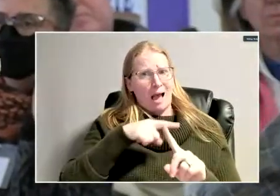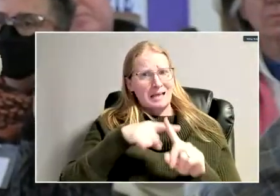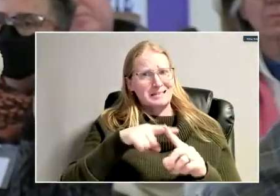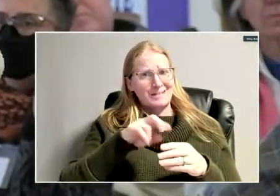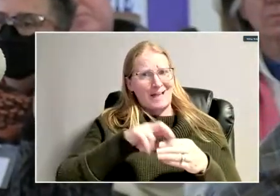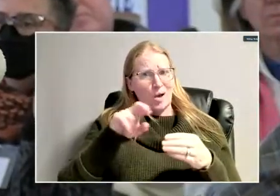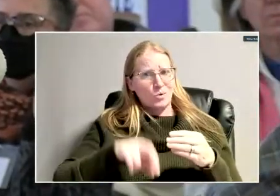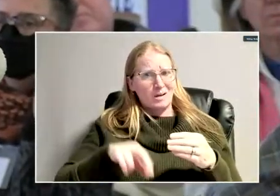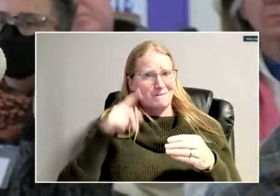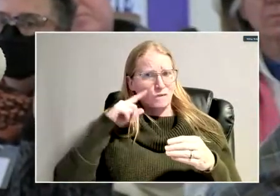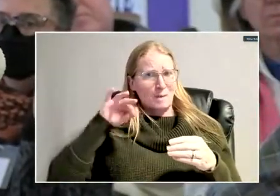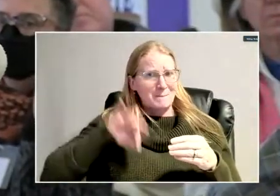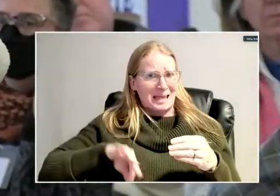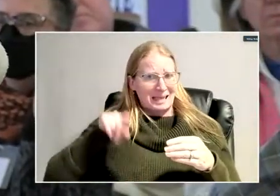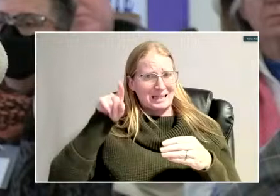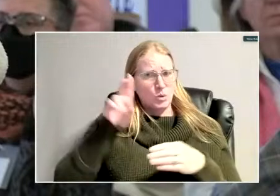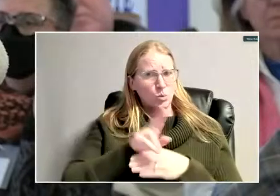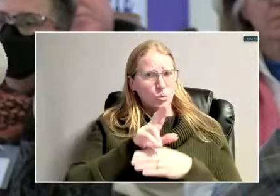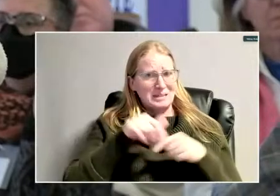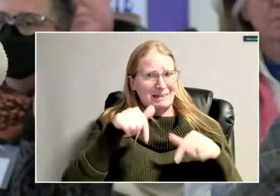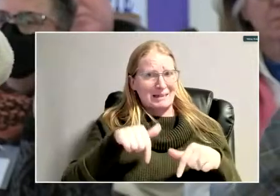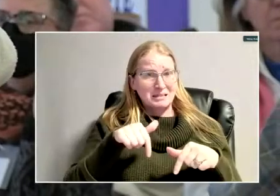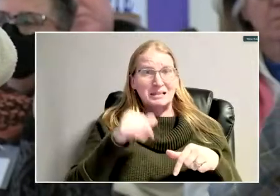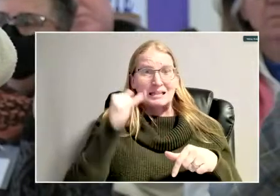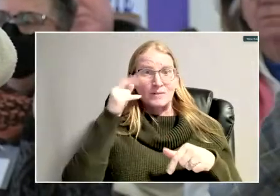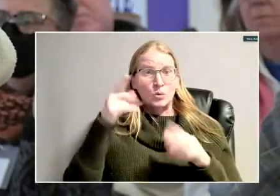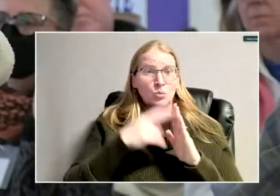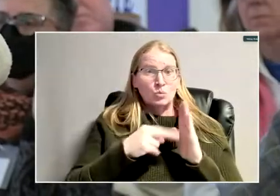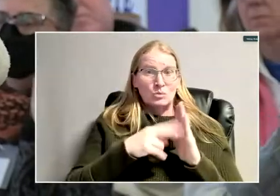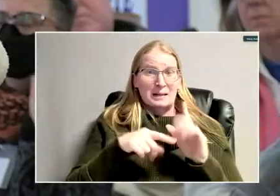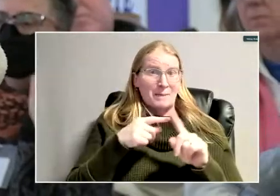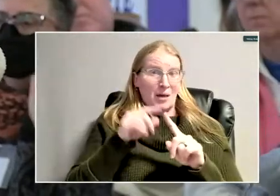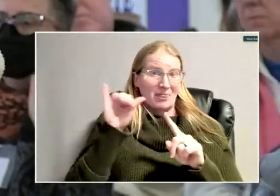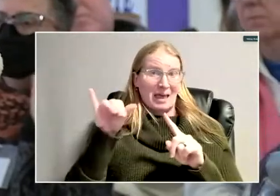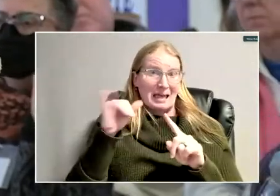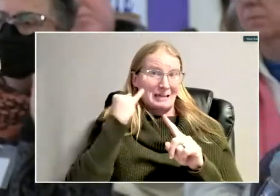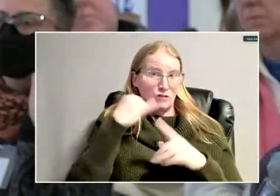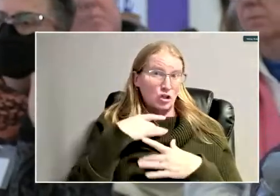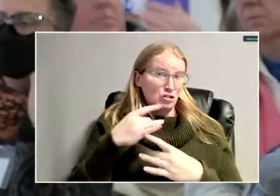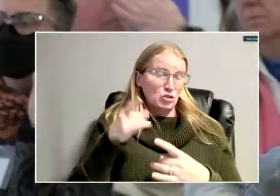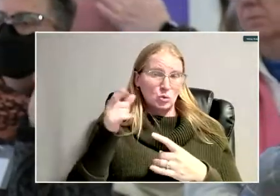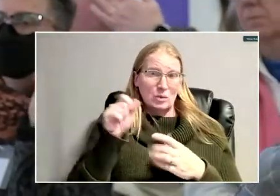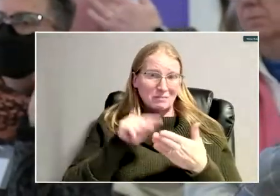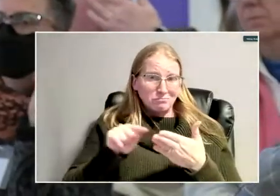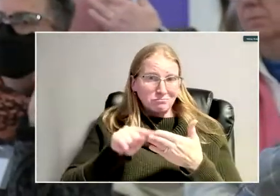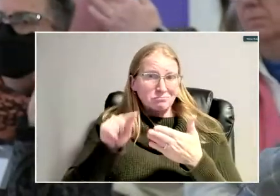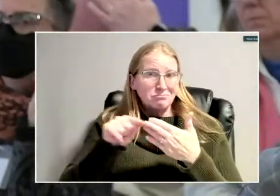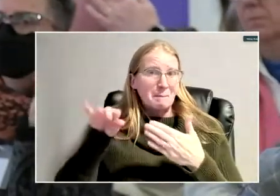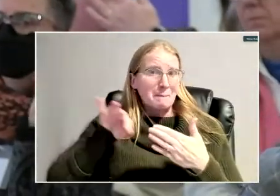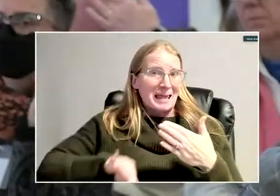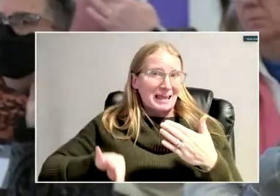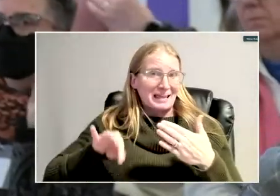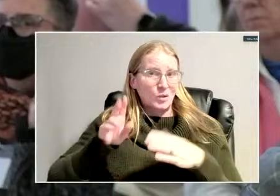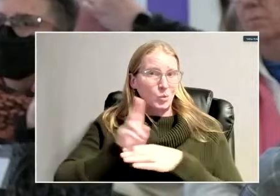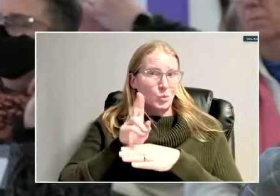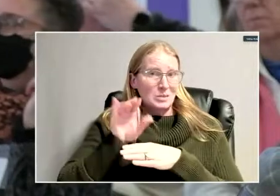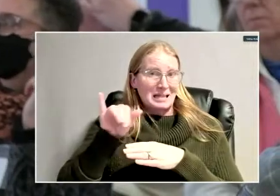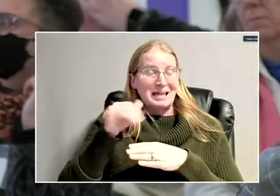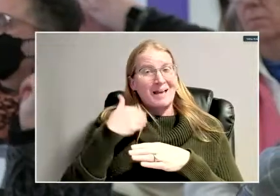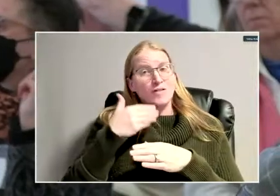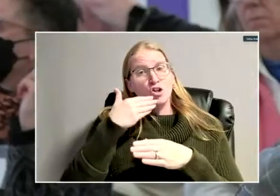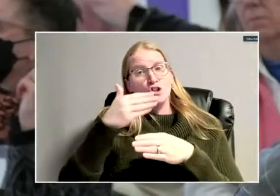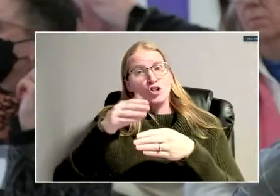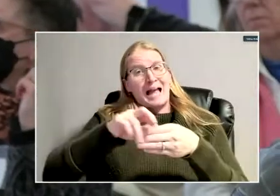Maine so um if you read about that if you're interested you'd see that it's had good outcomes for the